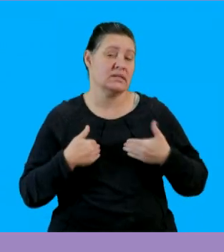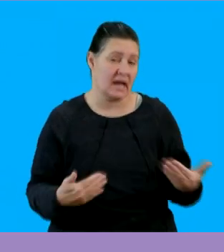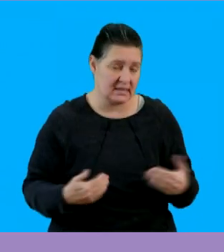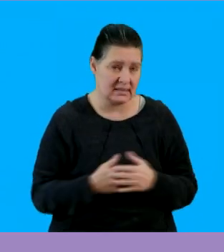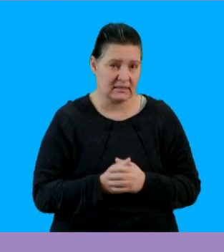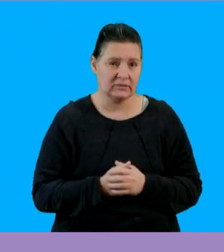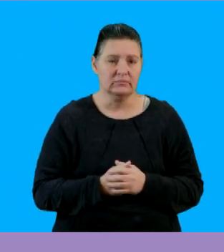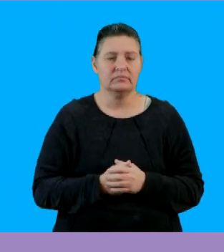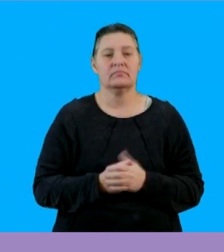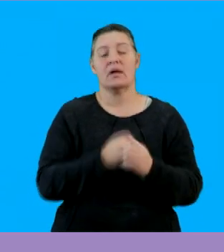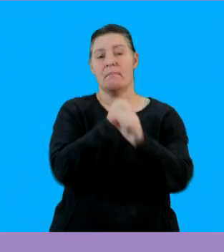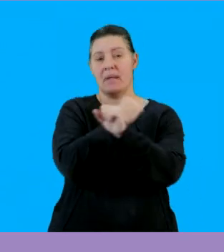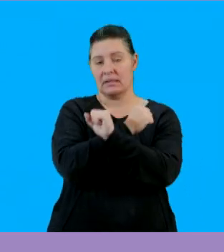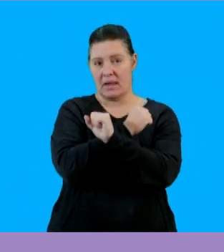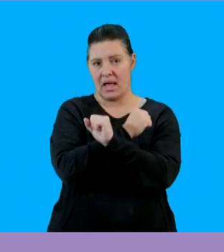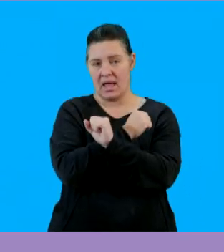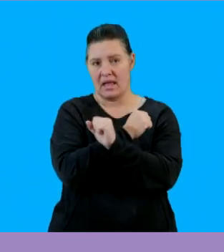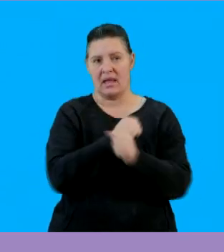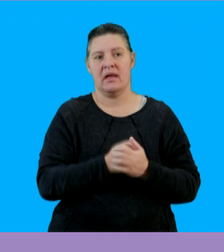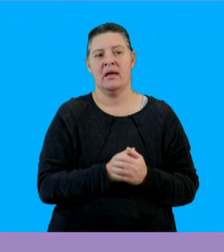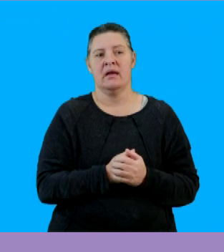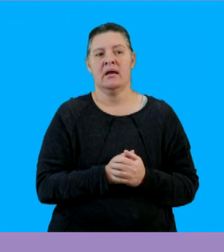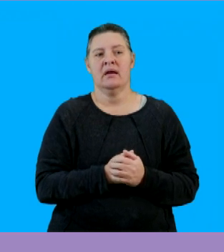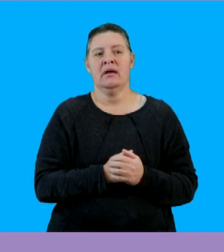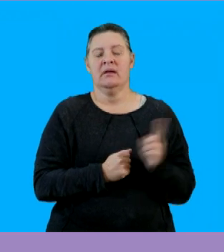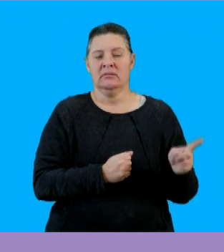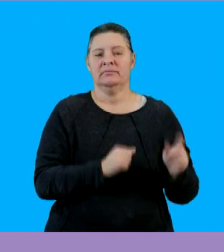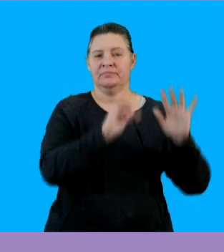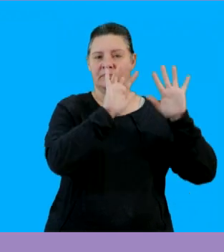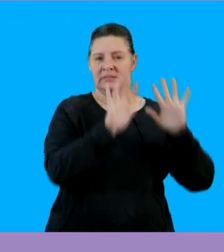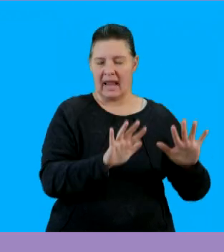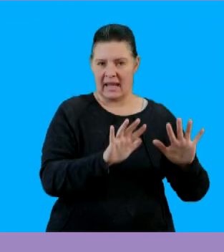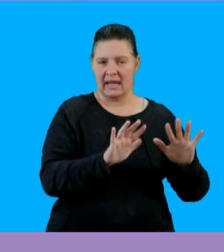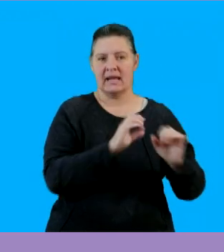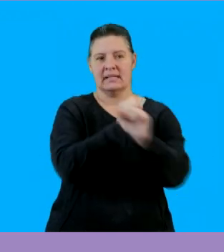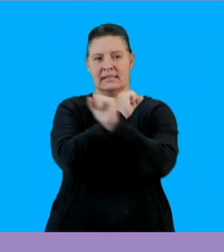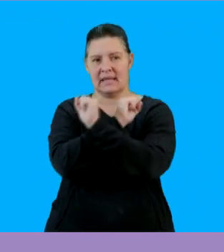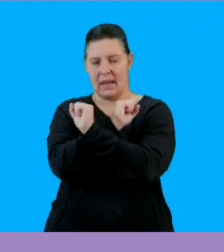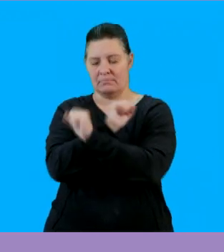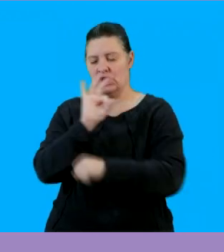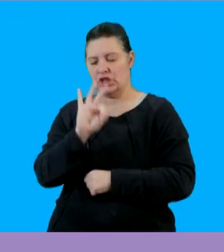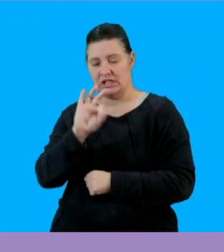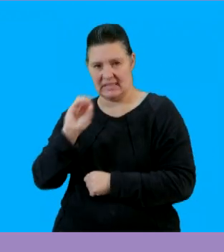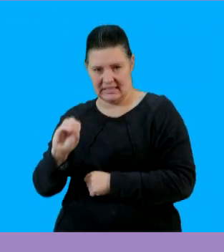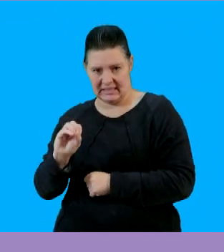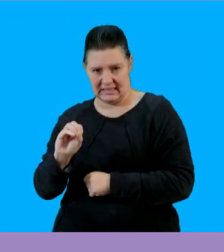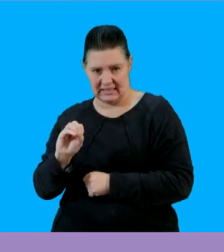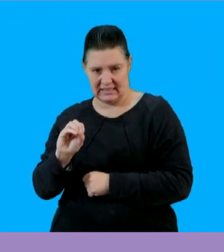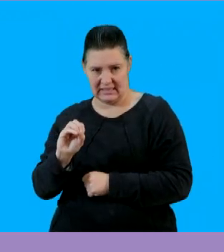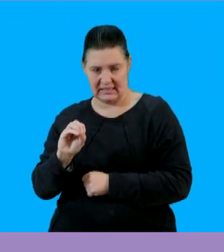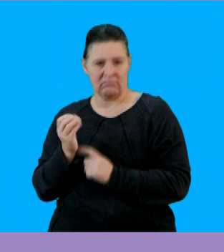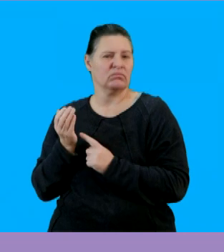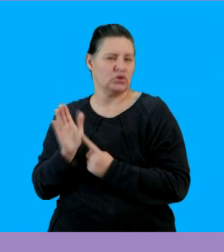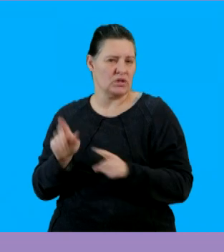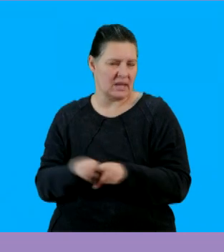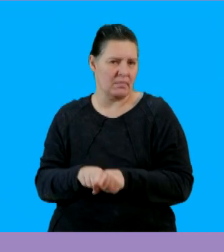start off by multiplying this way. So that's going to be the 10 multiplied by the 30 as